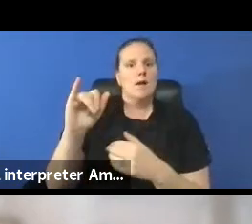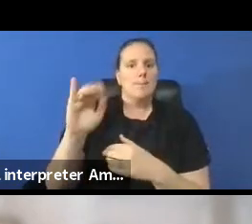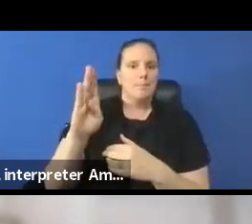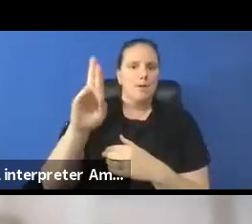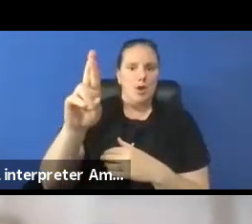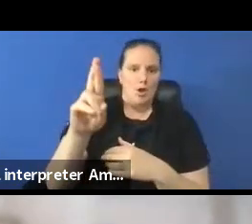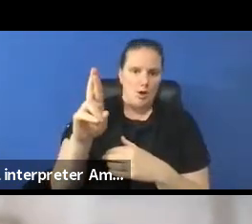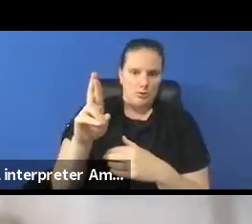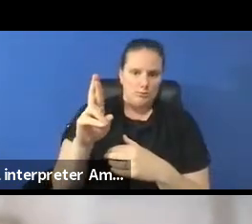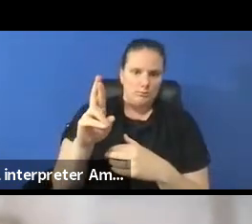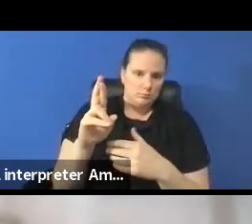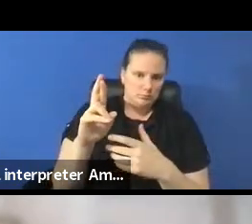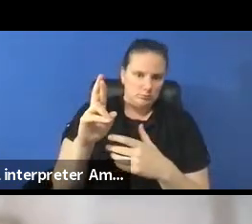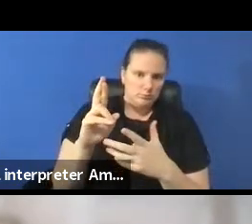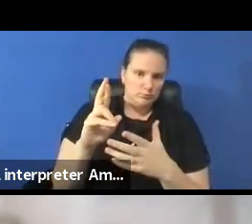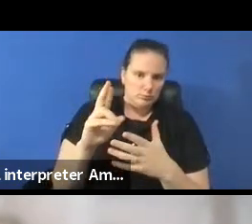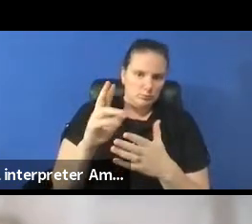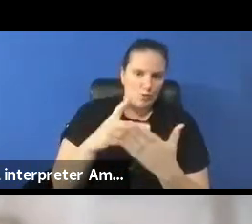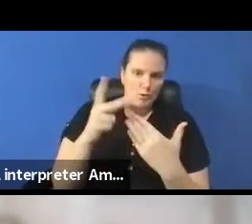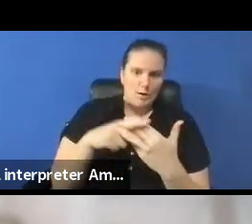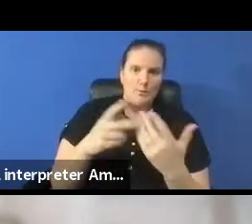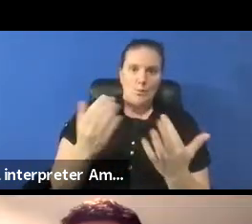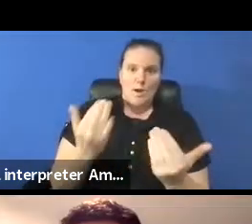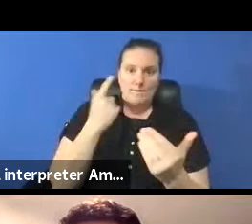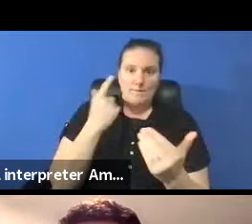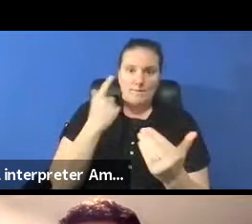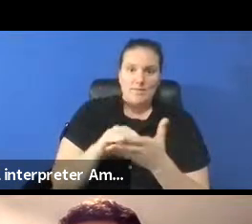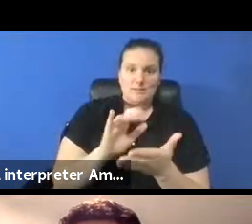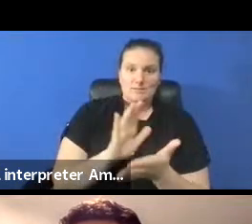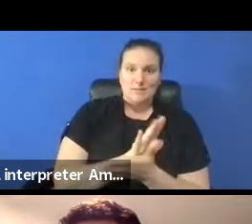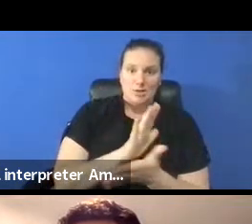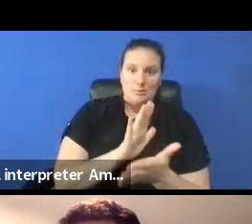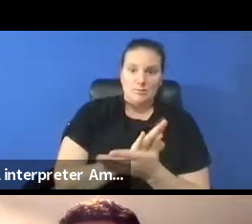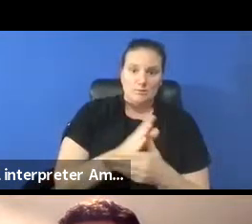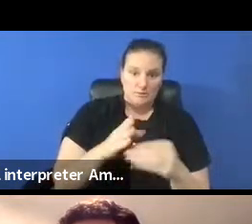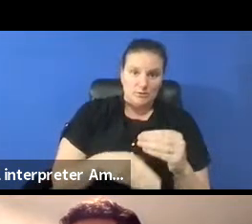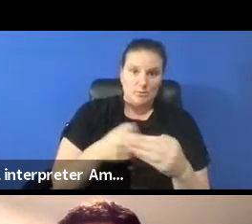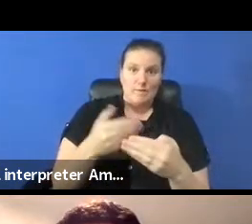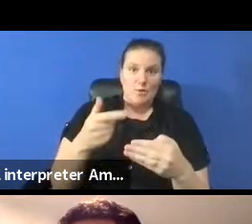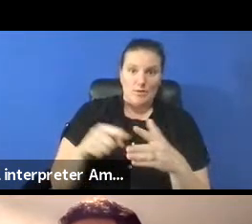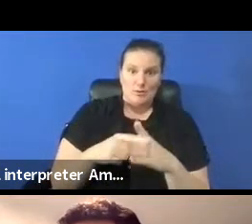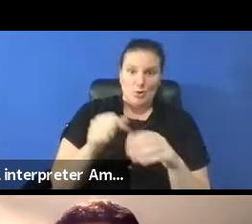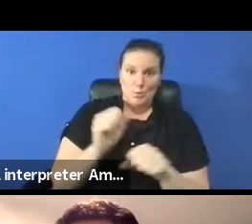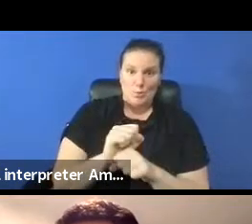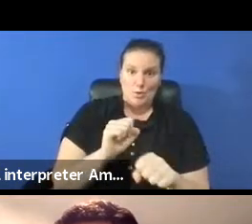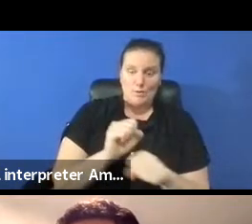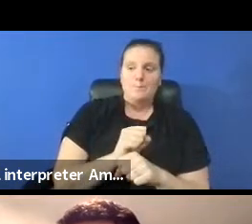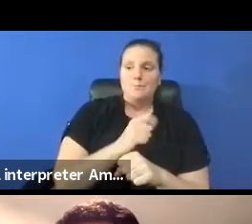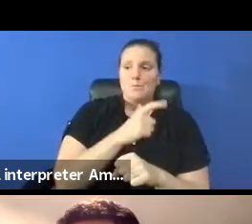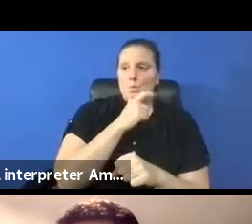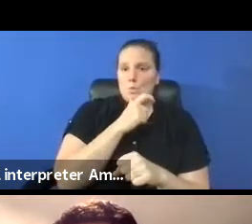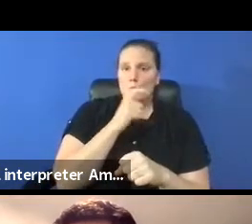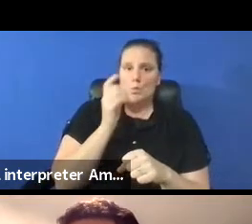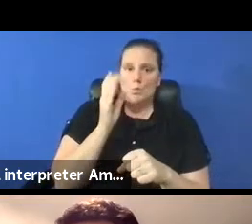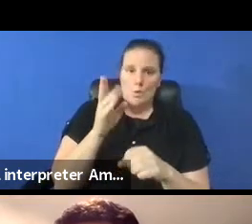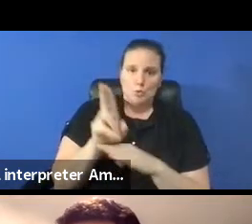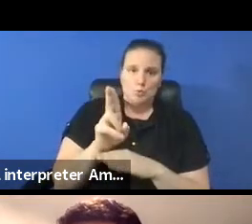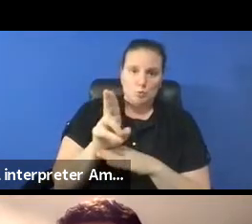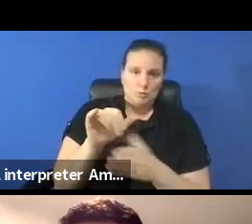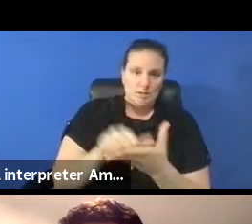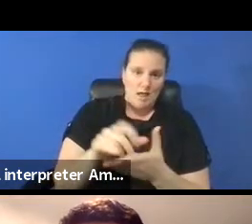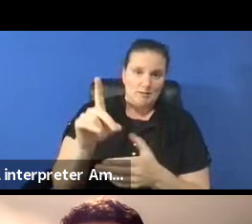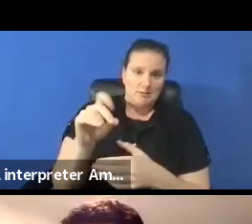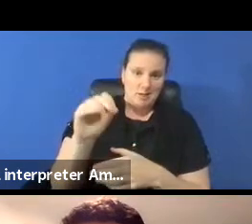a massive program, are actually waiting on this document to be completed before they do work. Who's actually going to use this